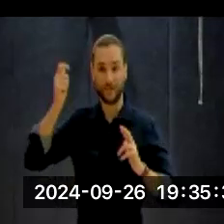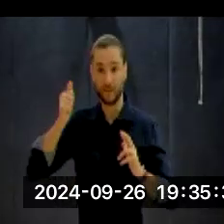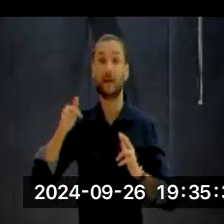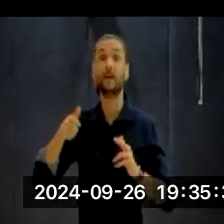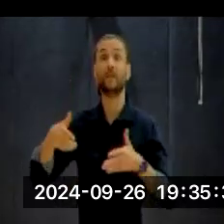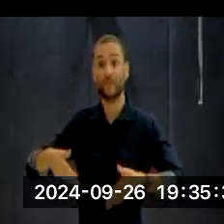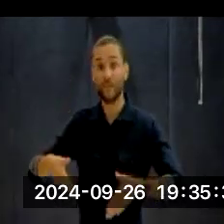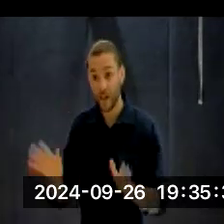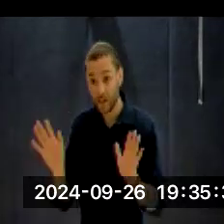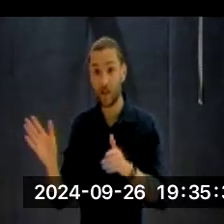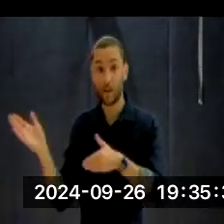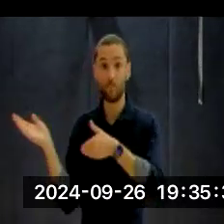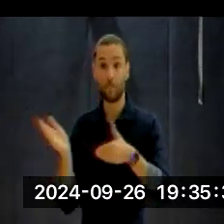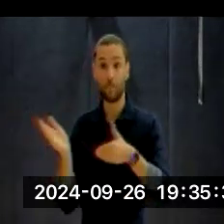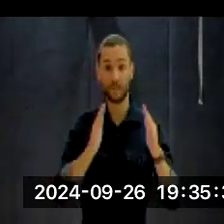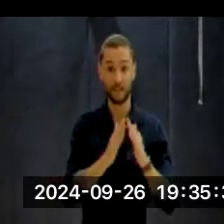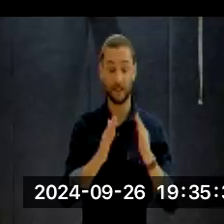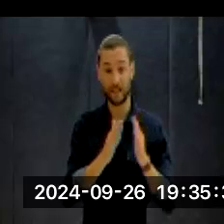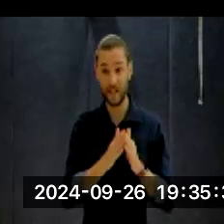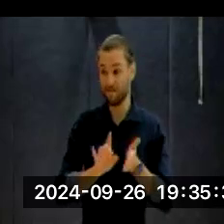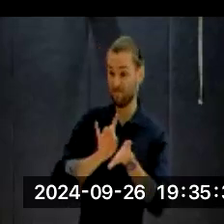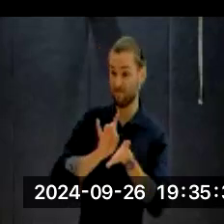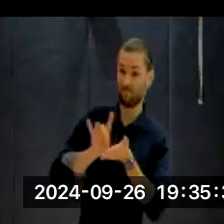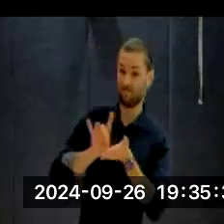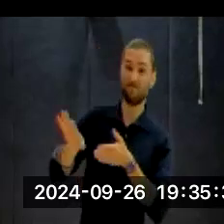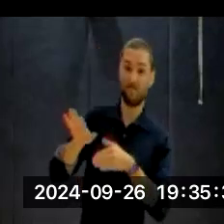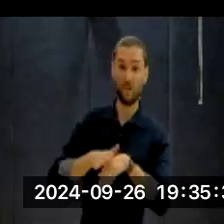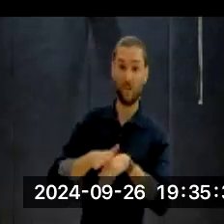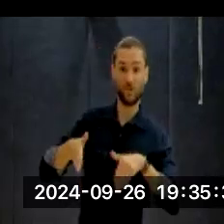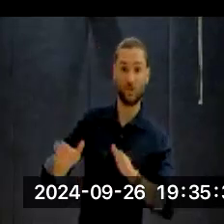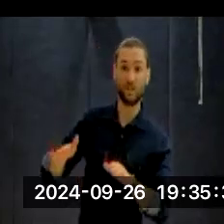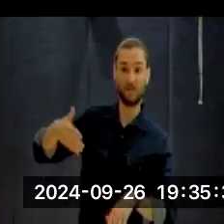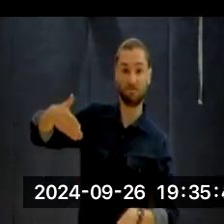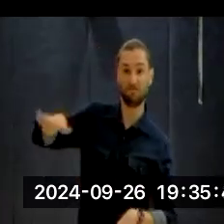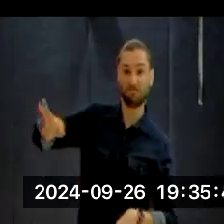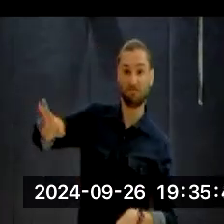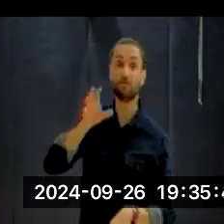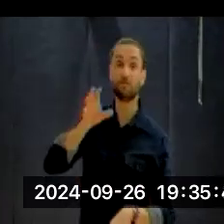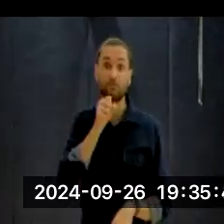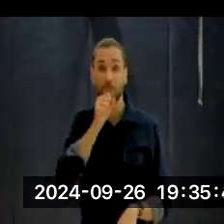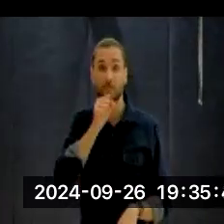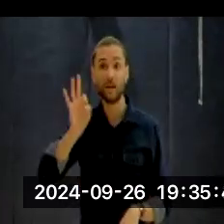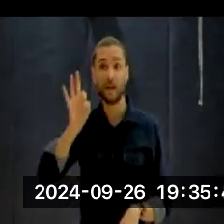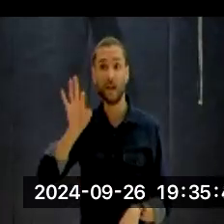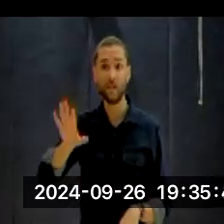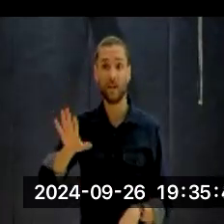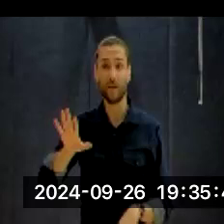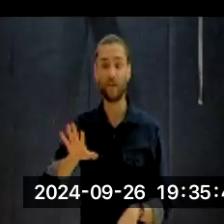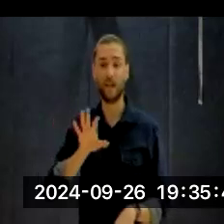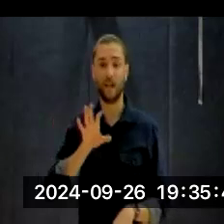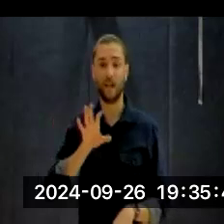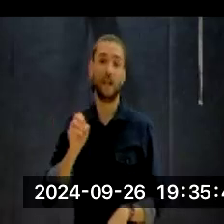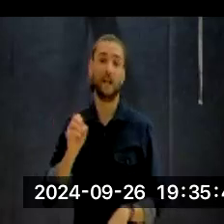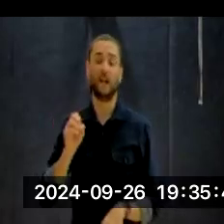out into the city, opened the door of the car, and threw him out in the street. 95 years old. And when